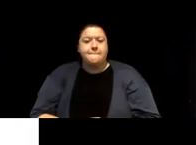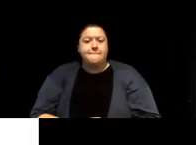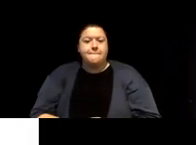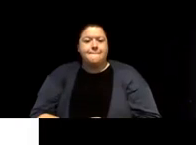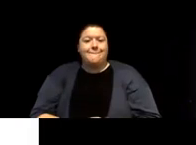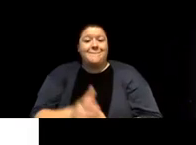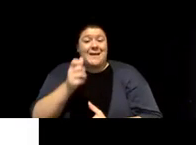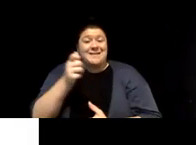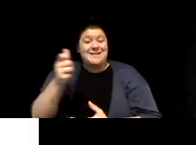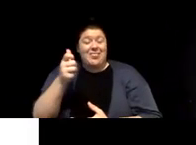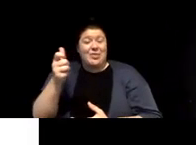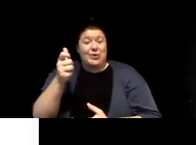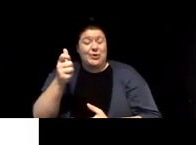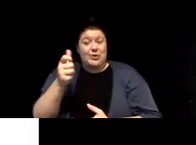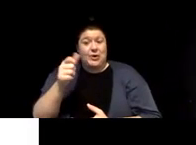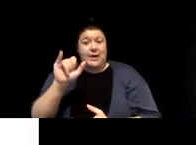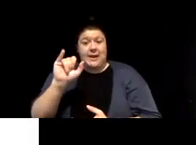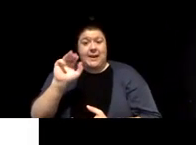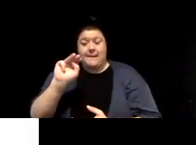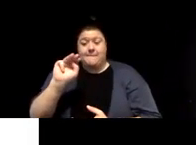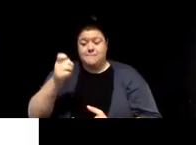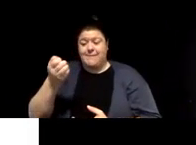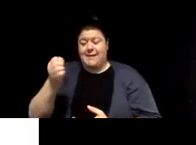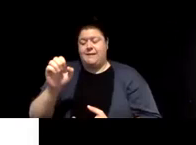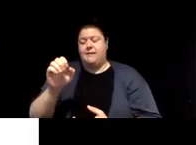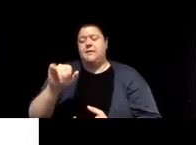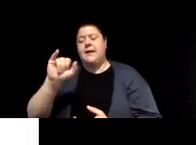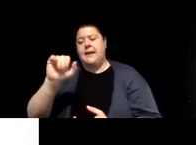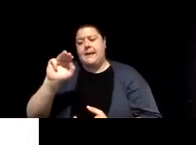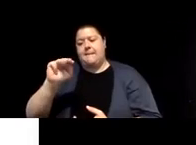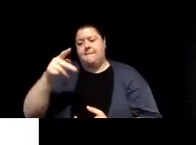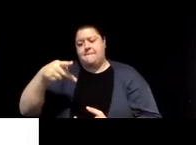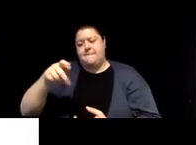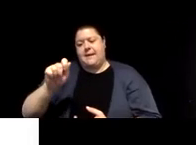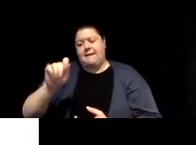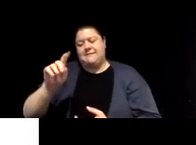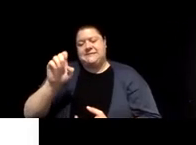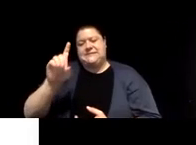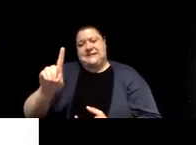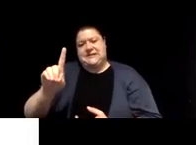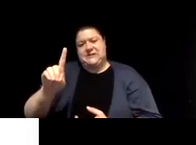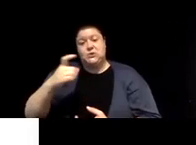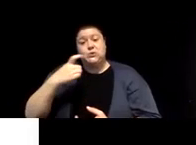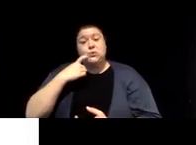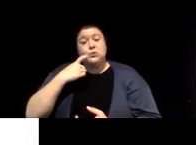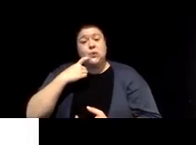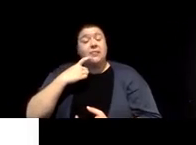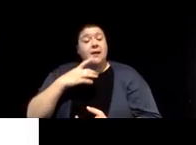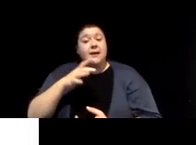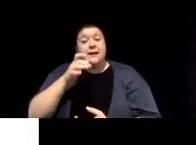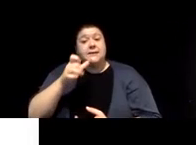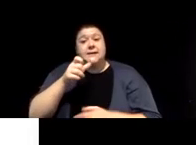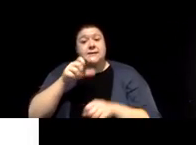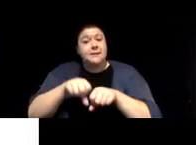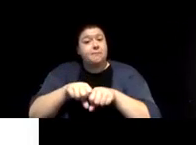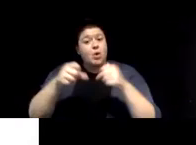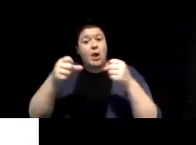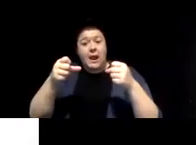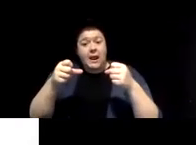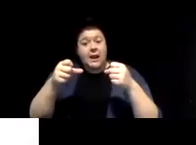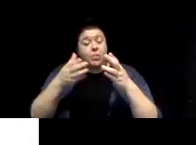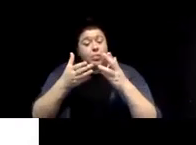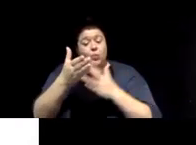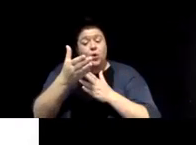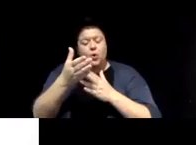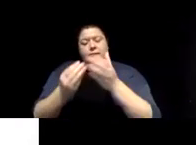Another disorder of or condition of the teeth would be an impacted tooth, where a tooth doesn't come through the